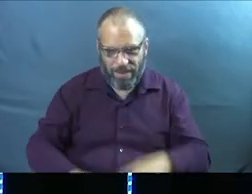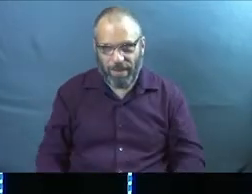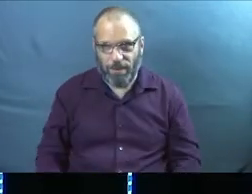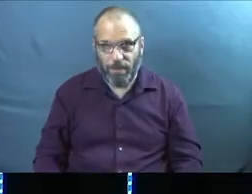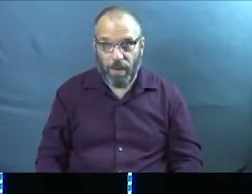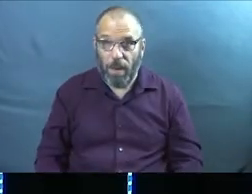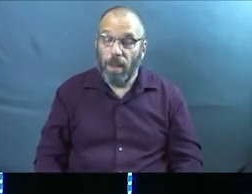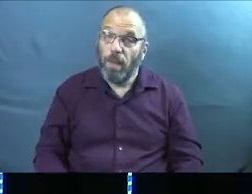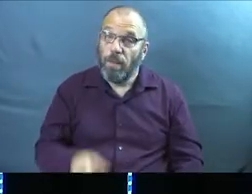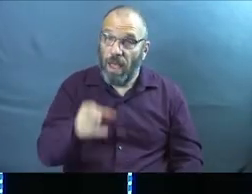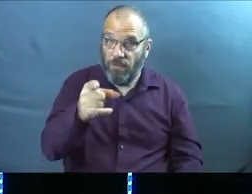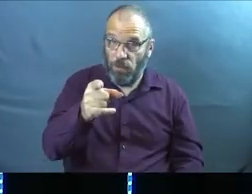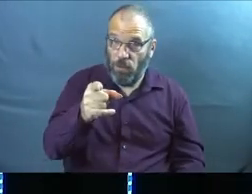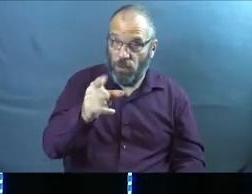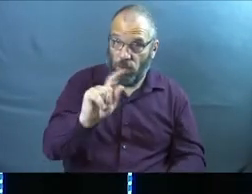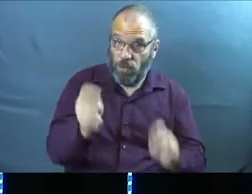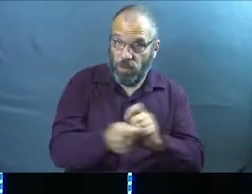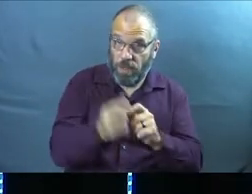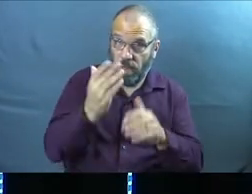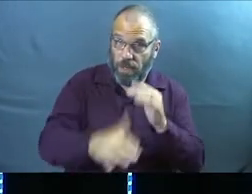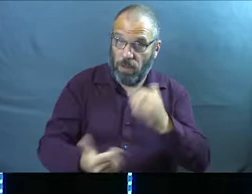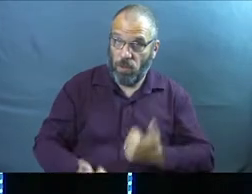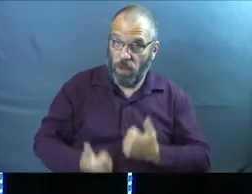Have you changed the ending in your life?